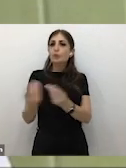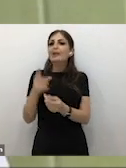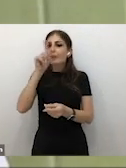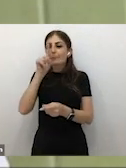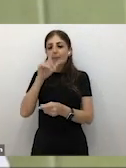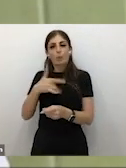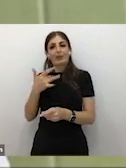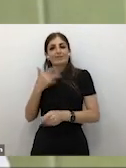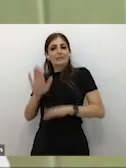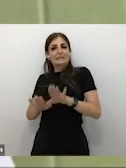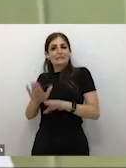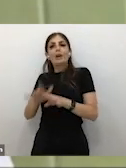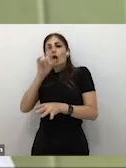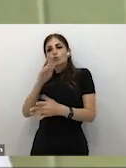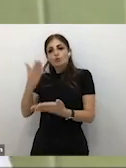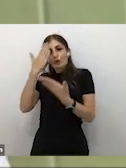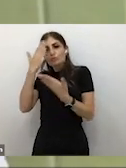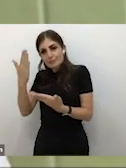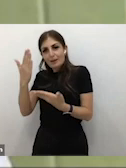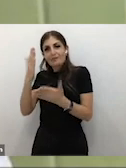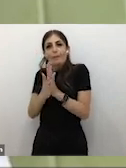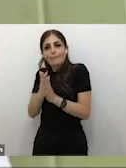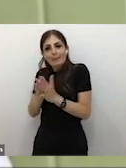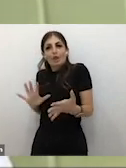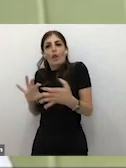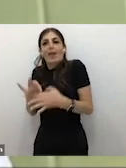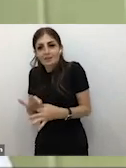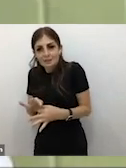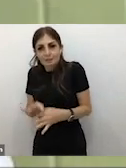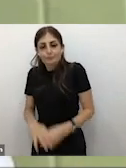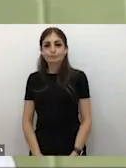we feel like you're going to be able to respectfully and meaningfully connect with.